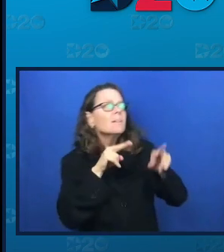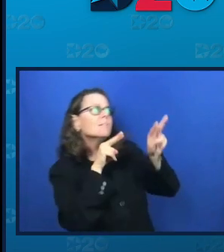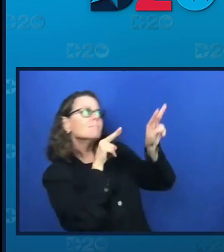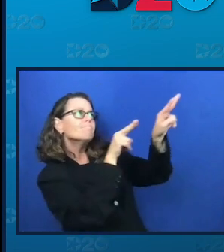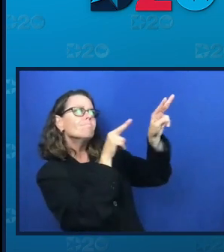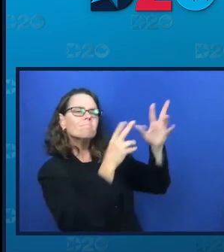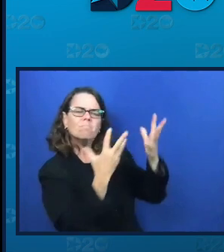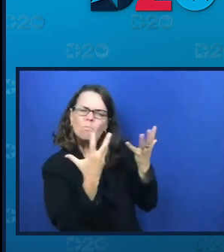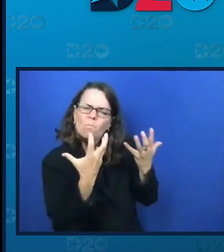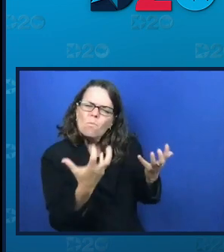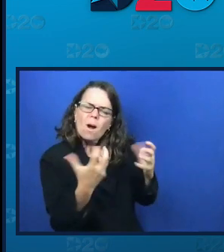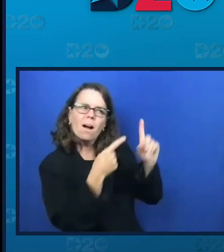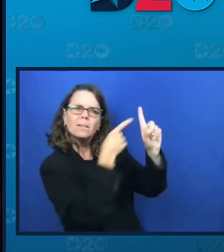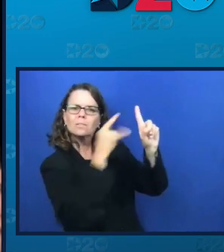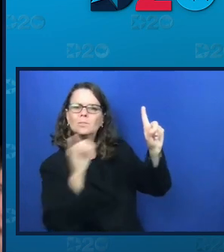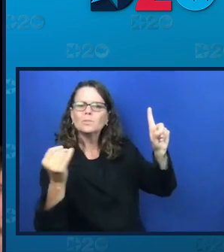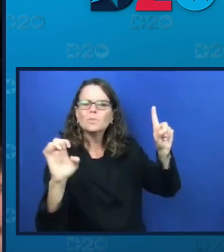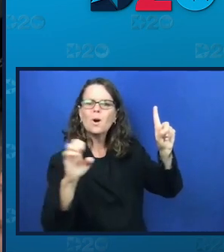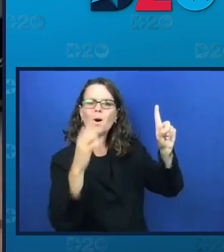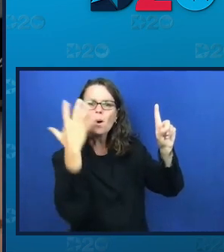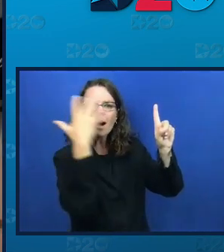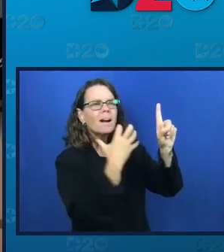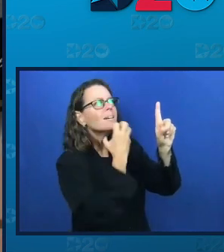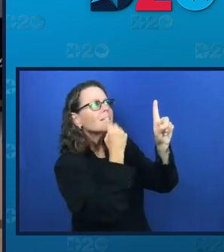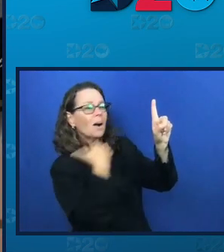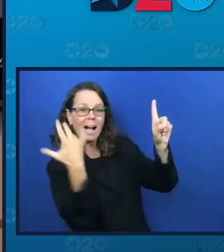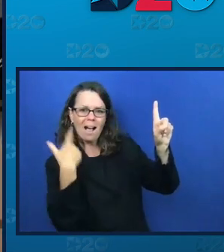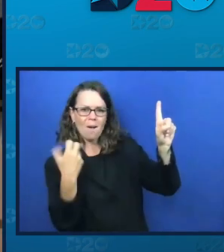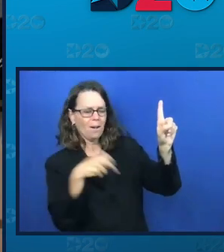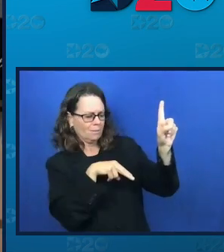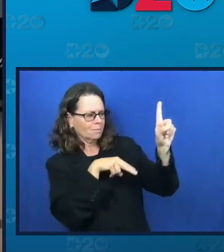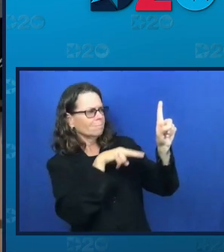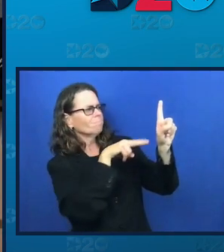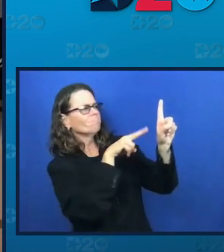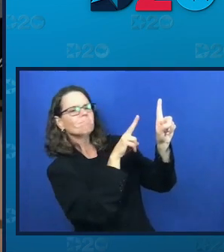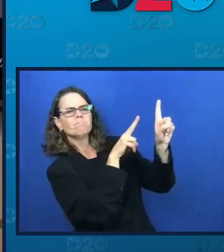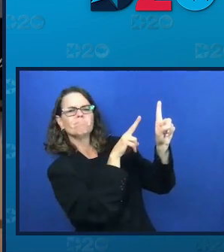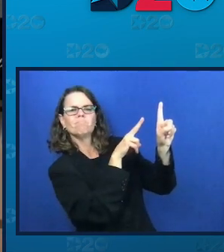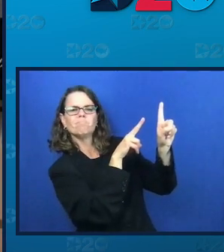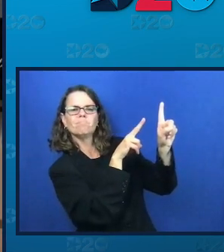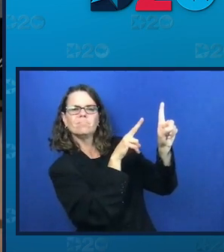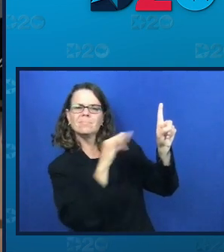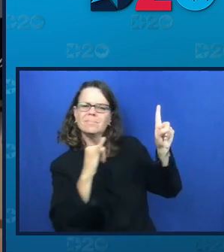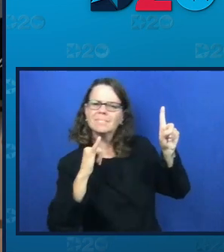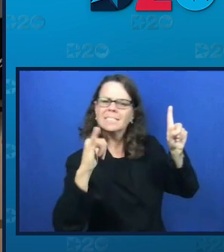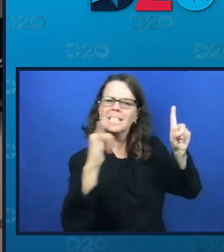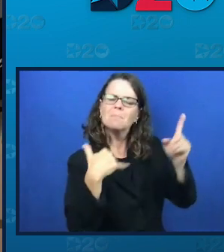our country and the world feel better. We're counting on you to elect Joe Biden.